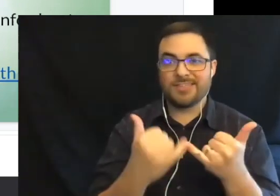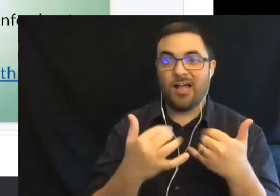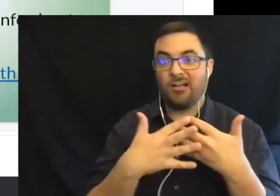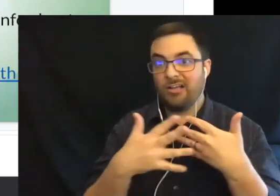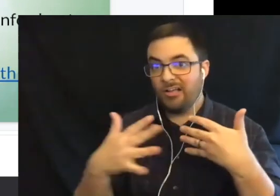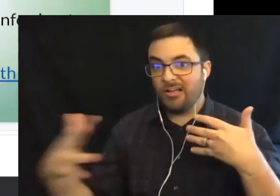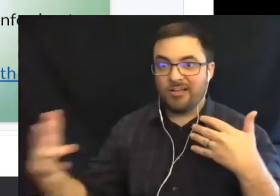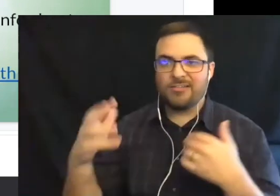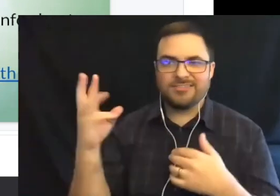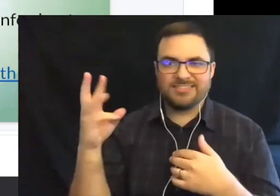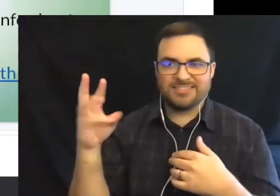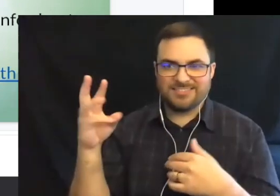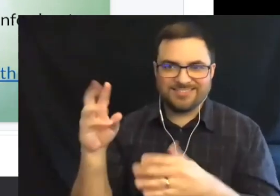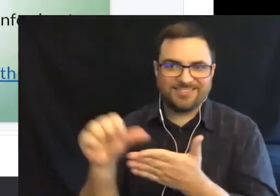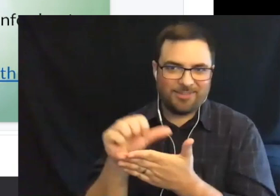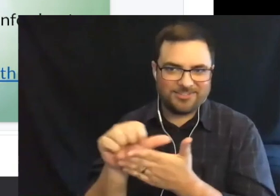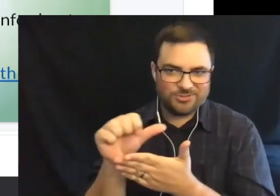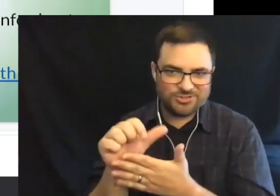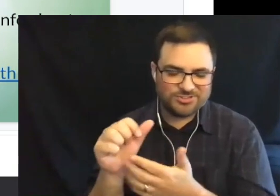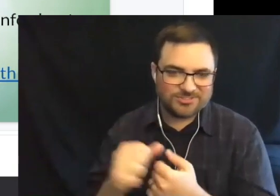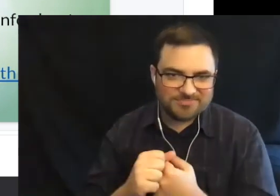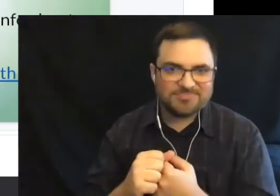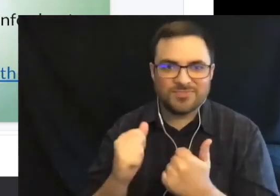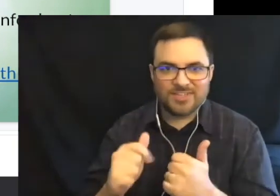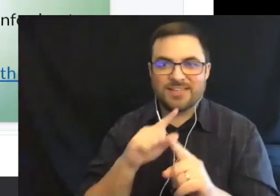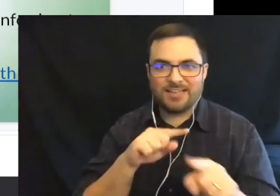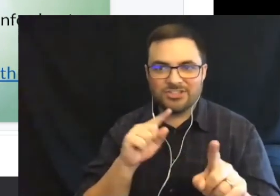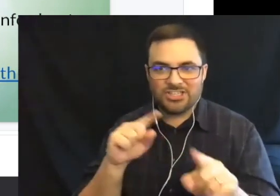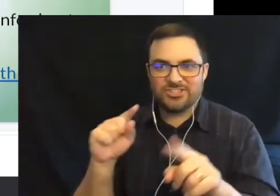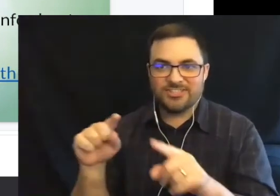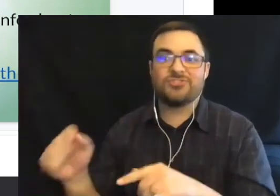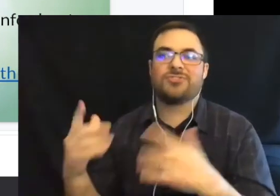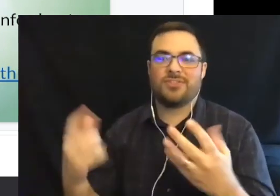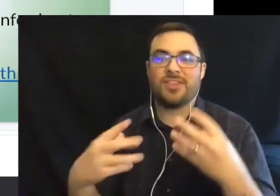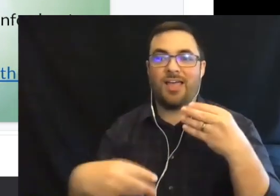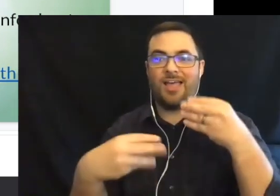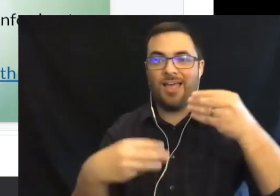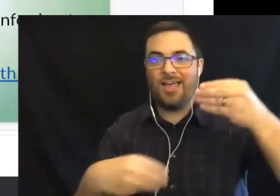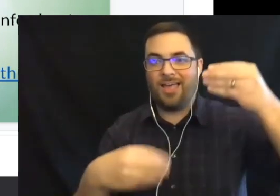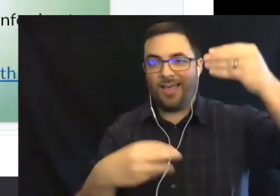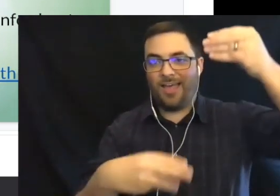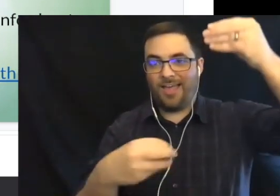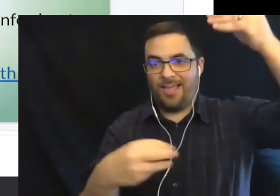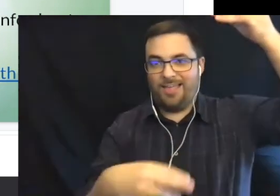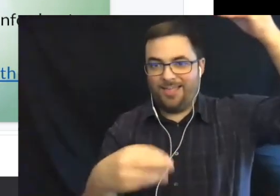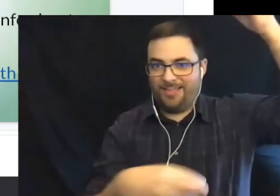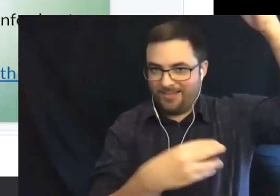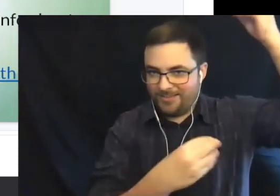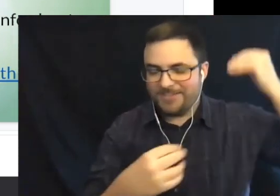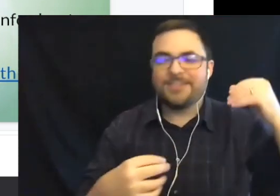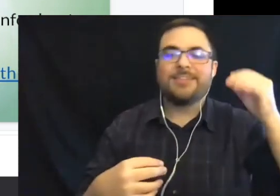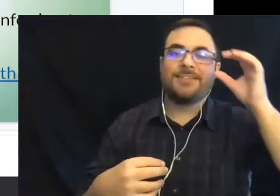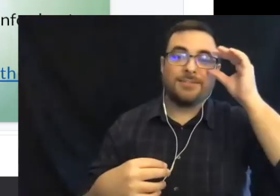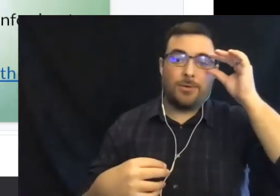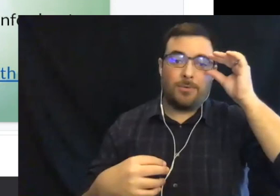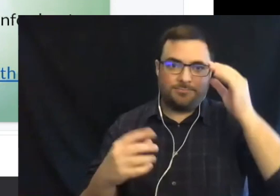up to 16 pages. So as they answer questions to the field, they are all going in that FAQ. So if